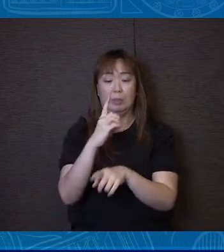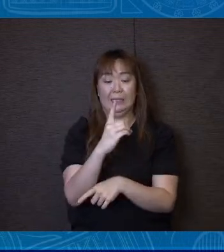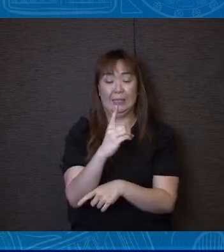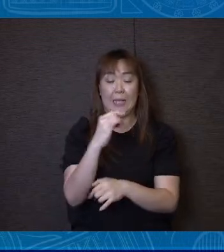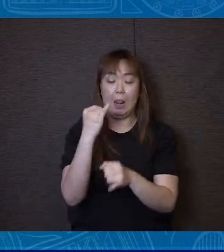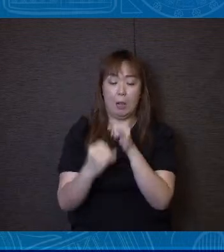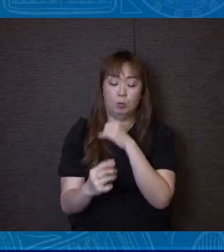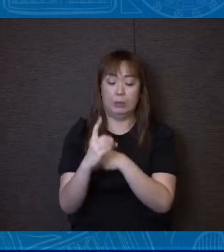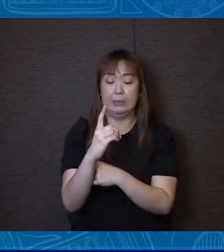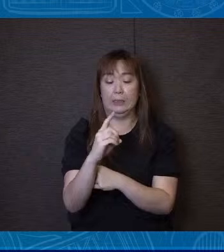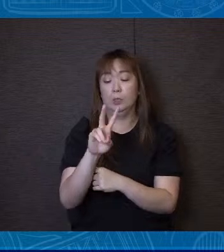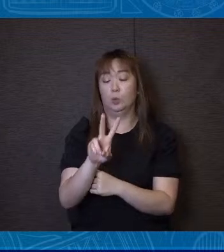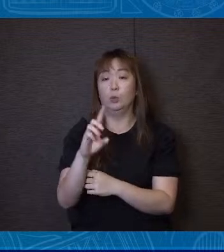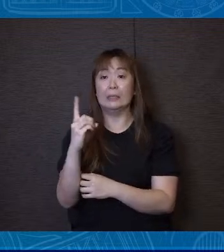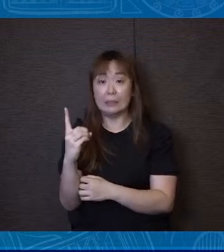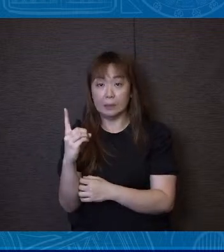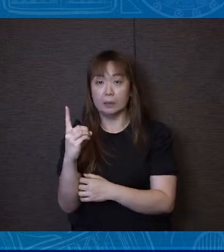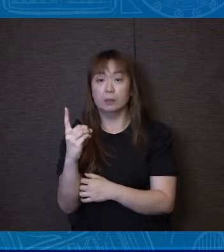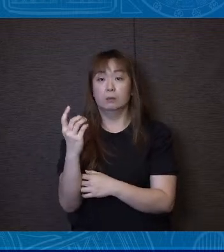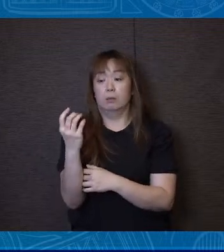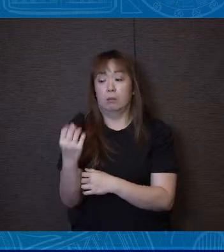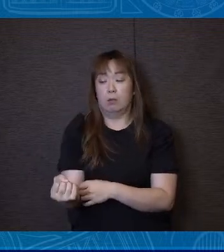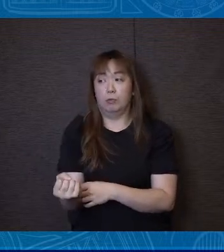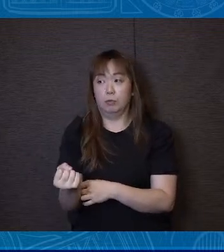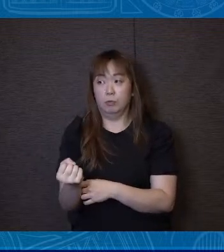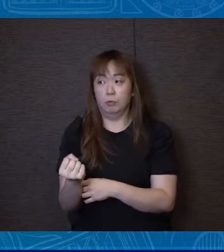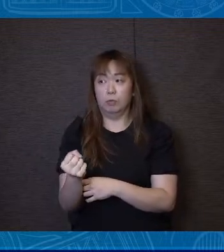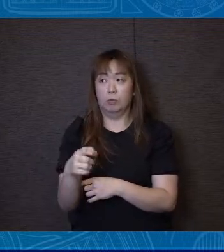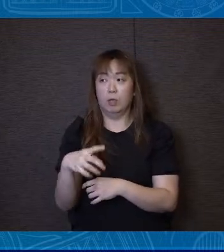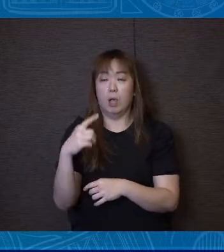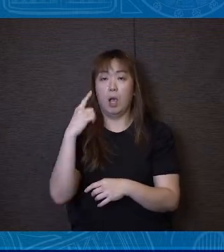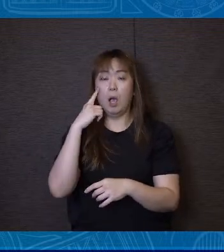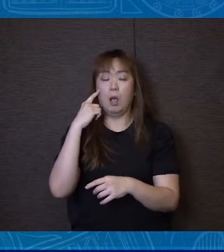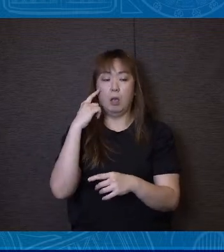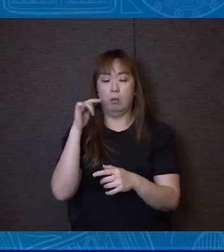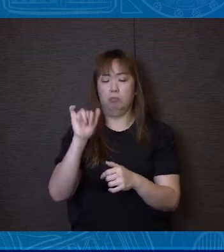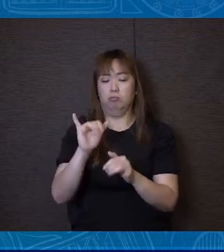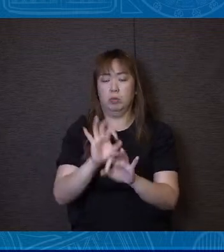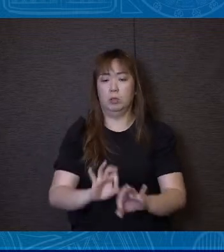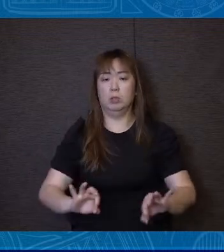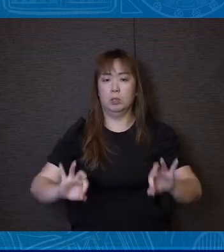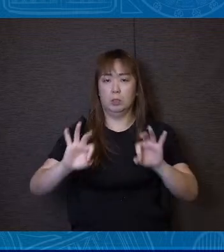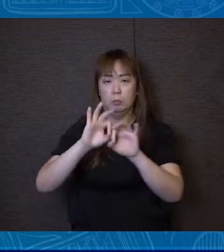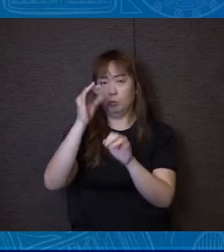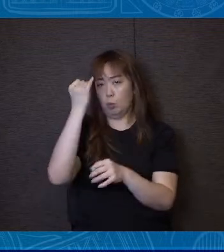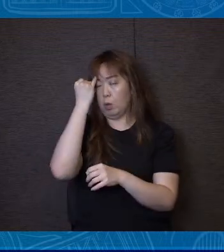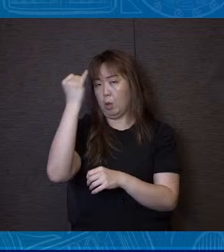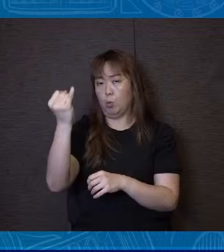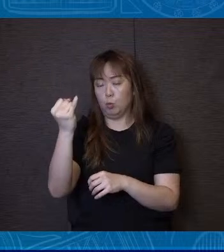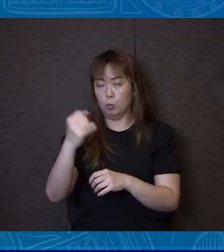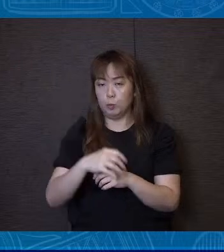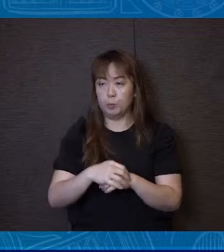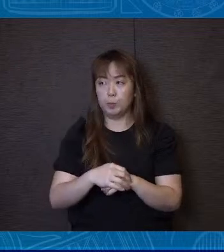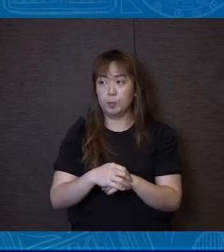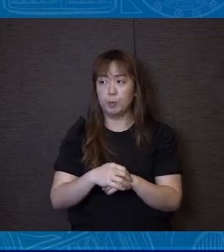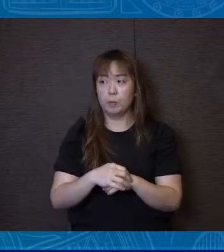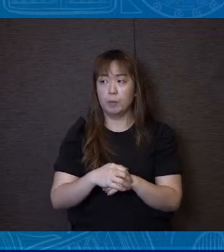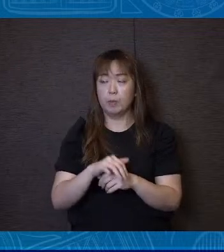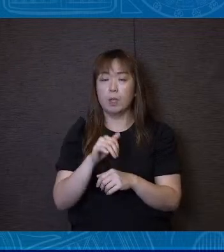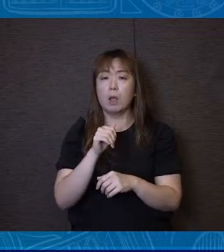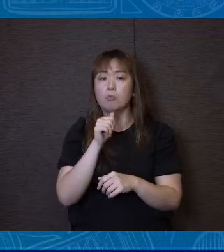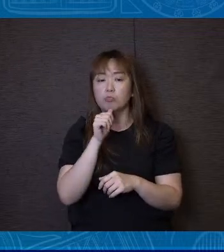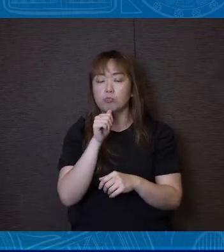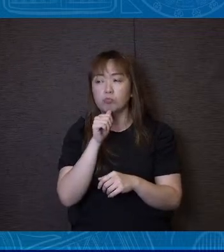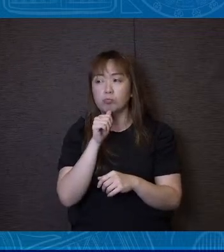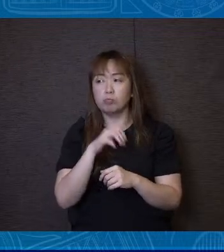let's integrate everything back to D2D. And I think that's a very important concept. in order, it's not just a question of